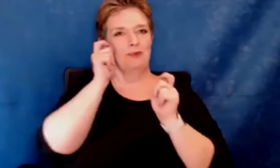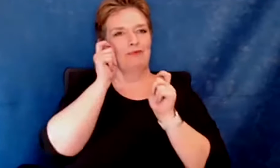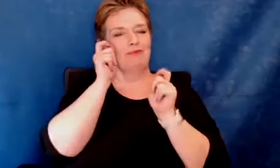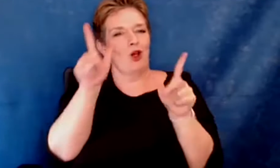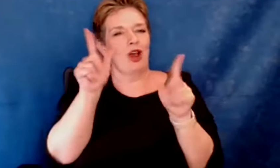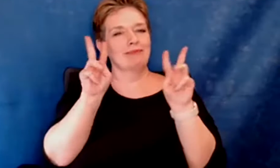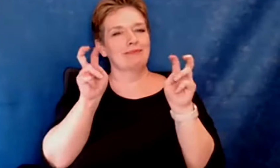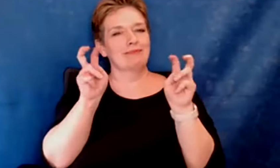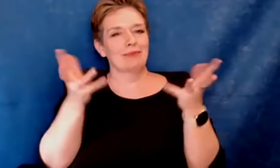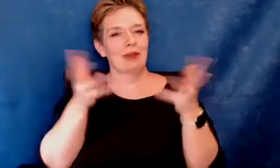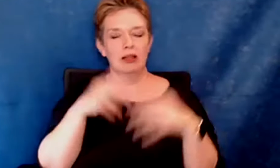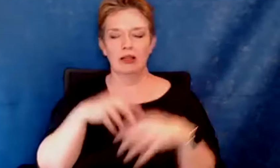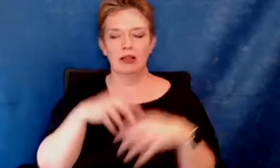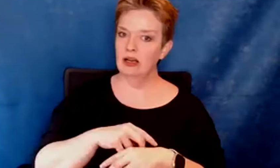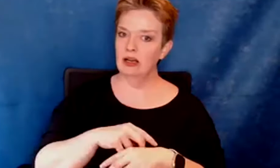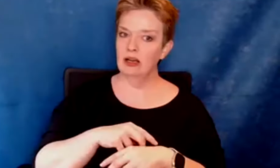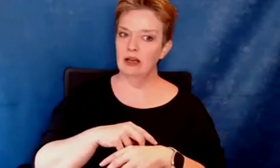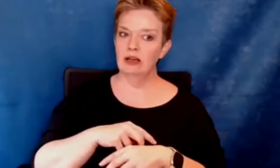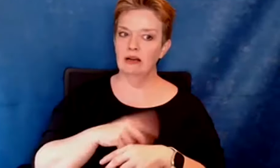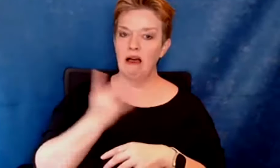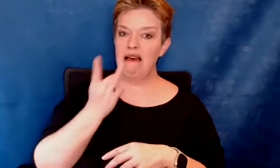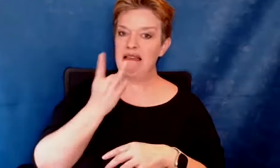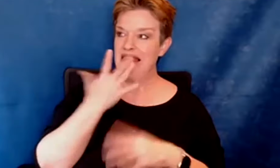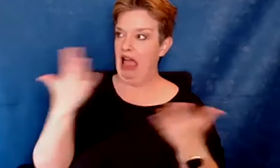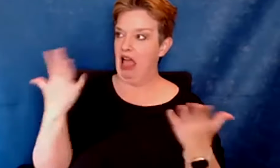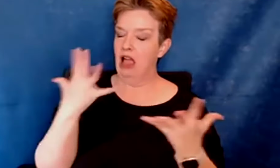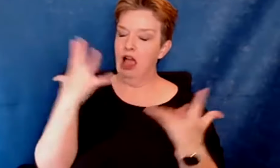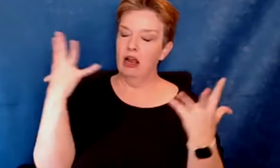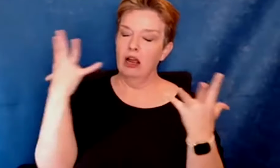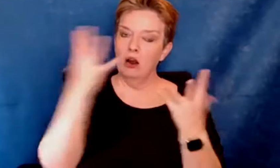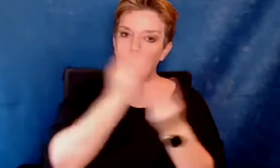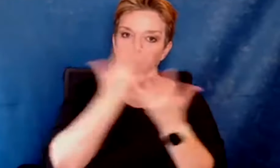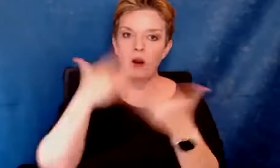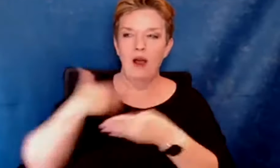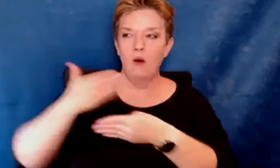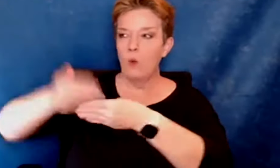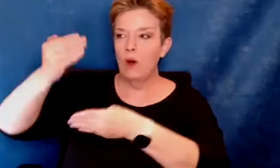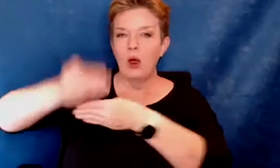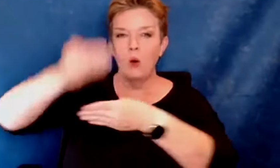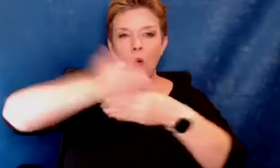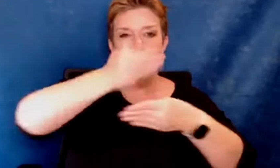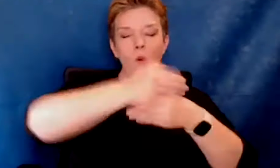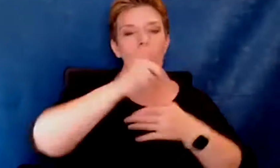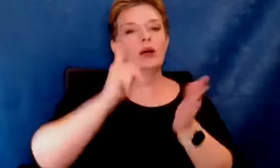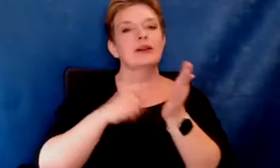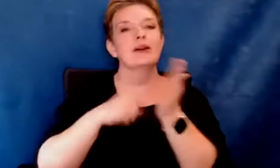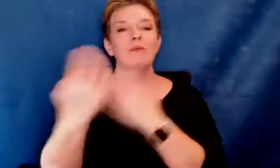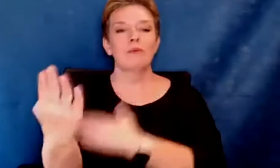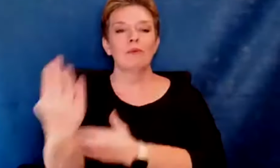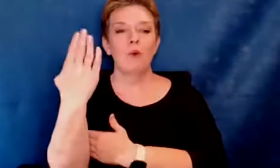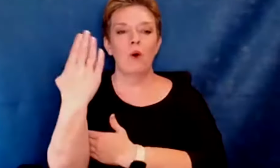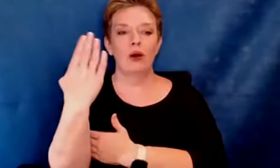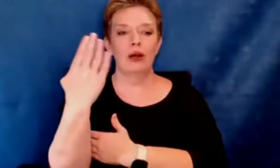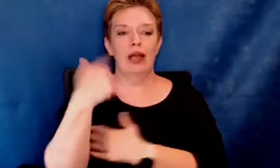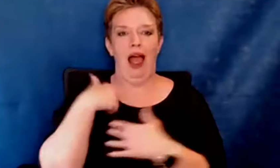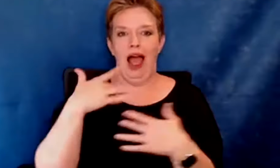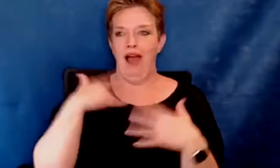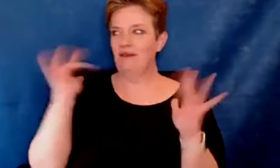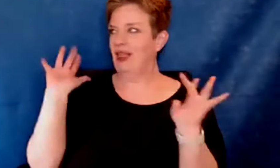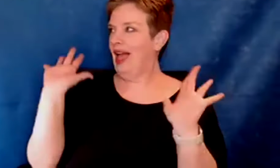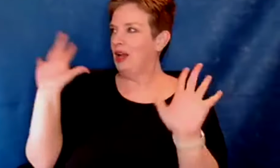Surprising, the light in here is gorgeous. There's like windows on both sides, and sometimes in the morning you're just like, oh, I'm just like glowing in